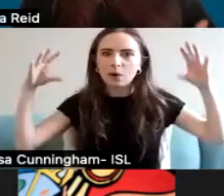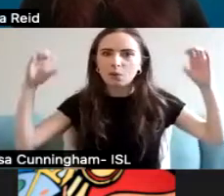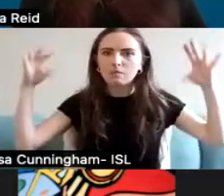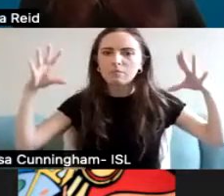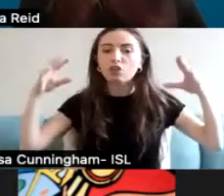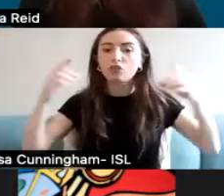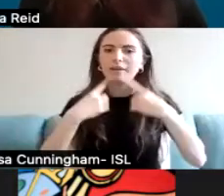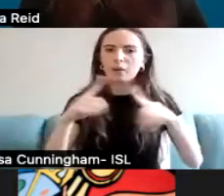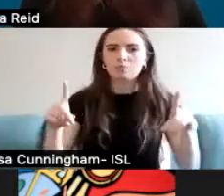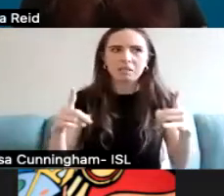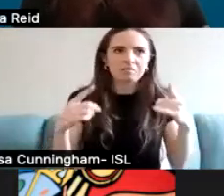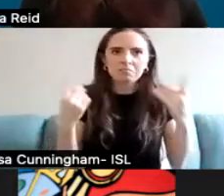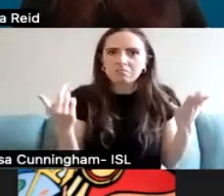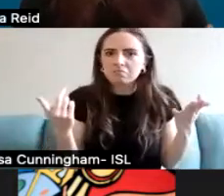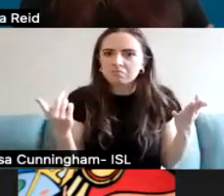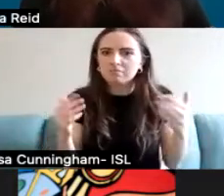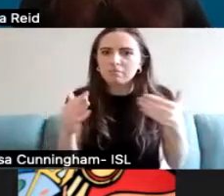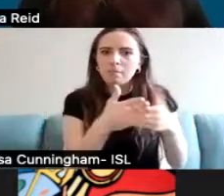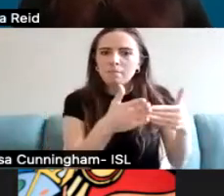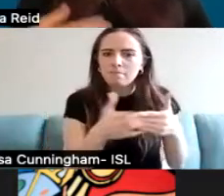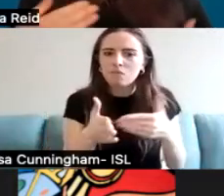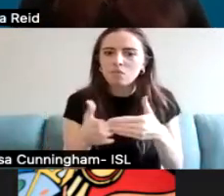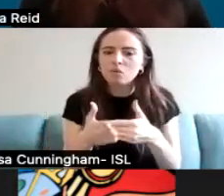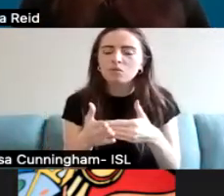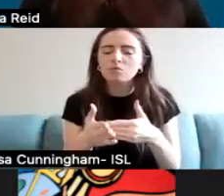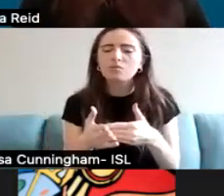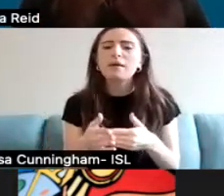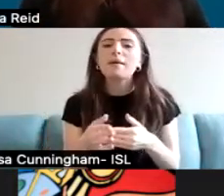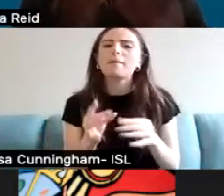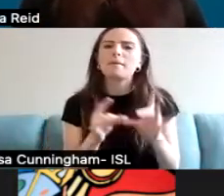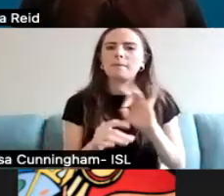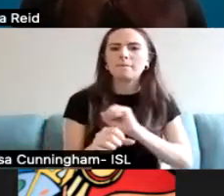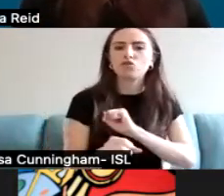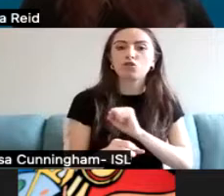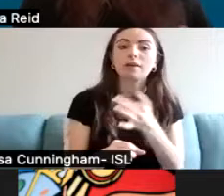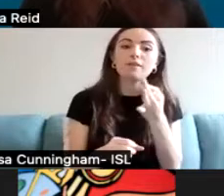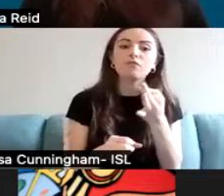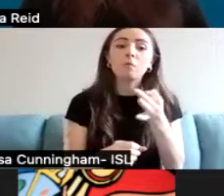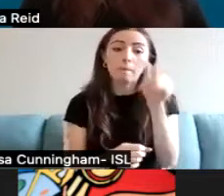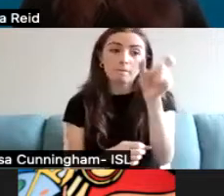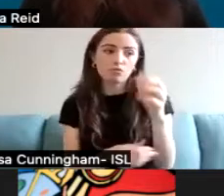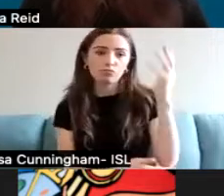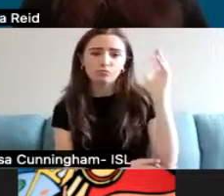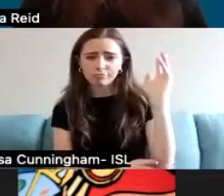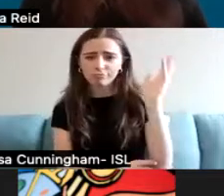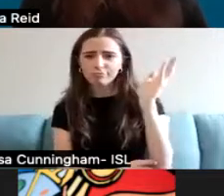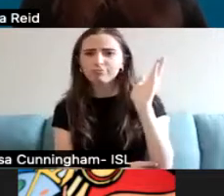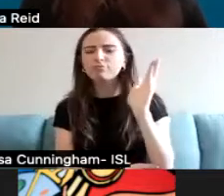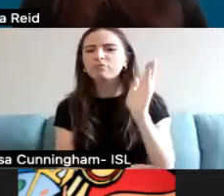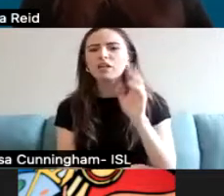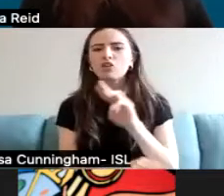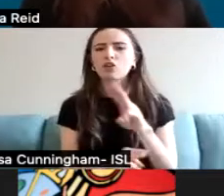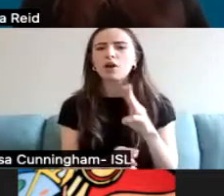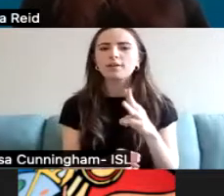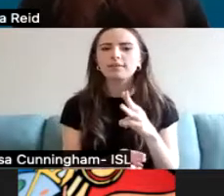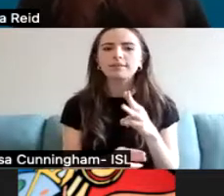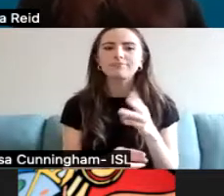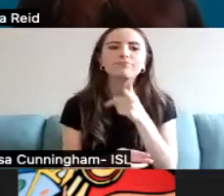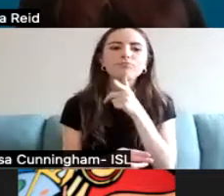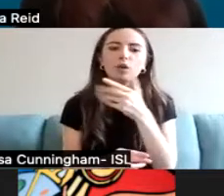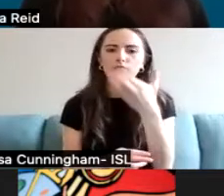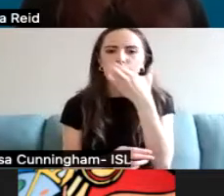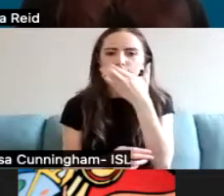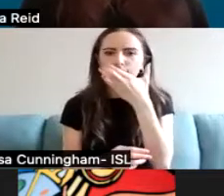people are doing a presentation, that they're not covering their mouth with their hands or different things like that, because of course then